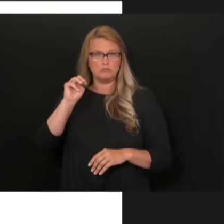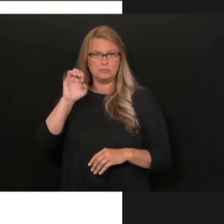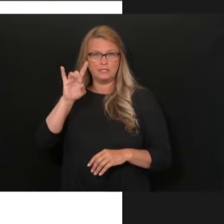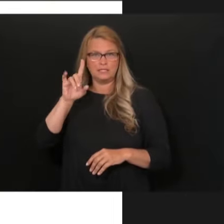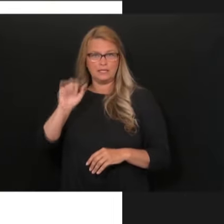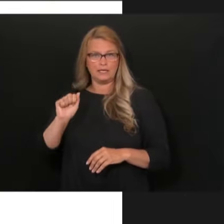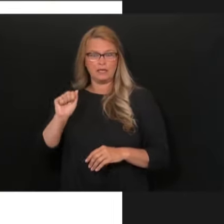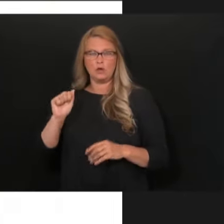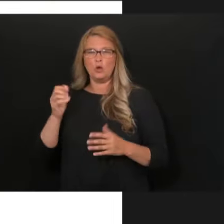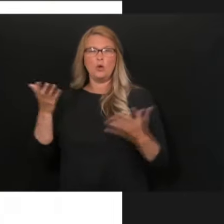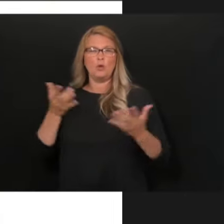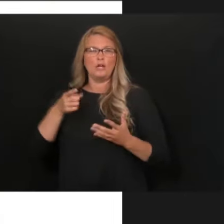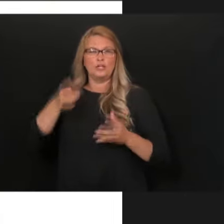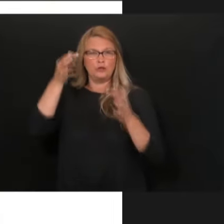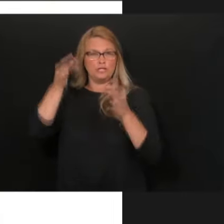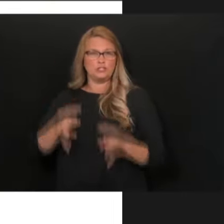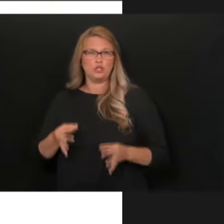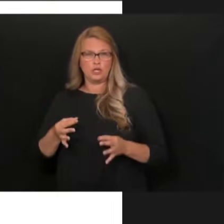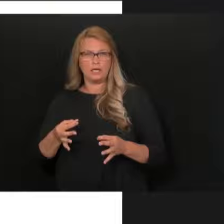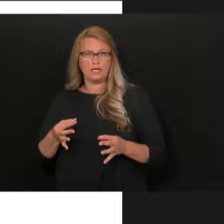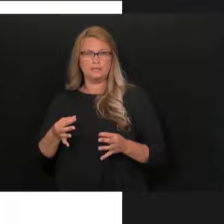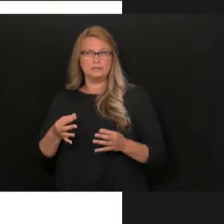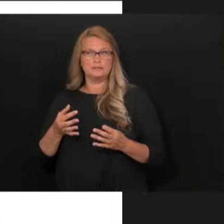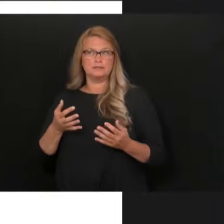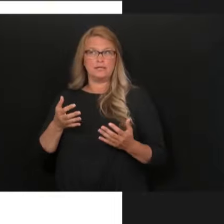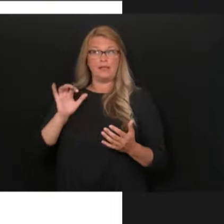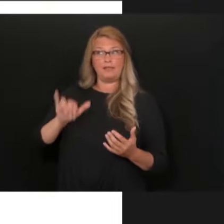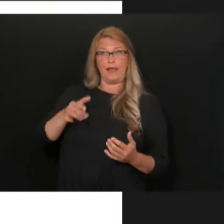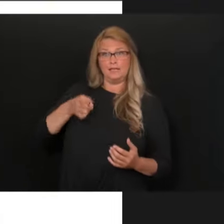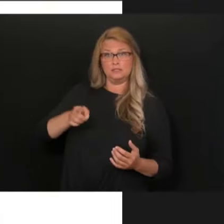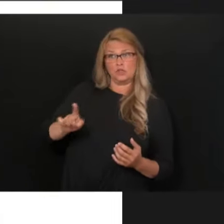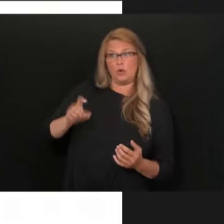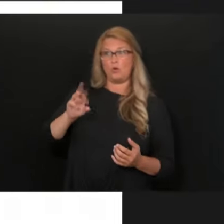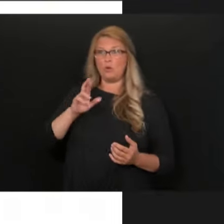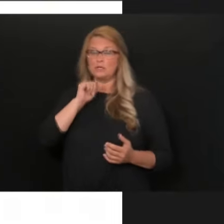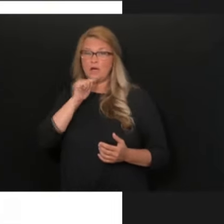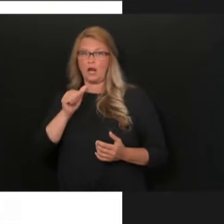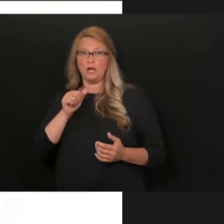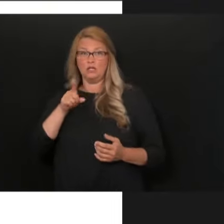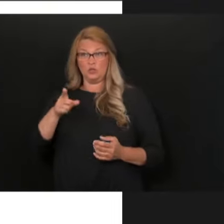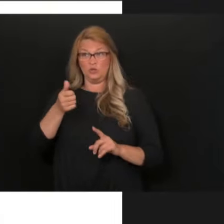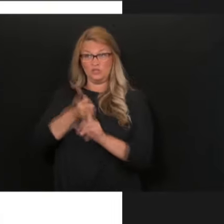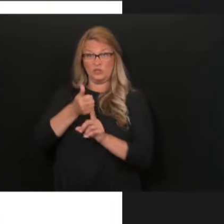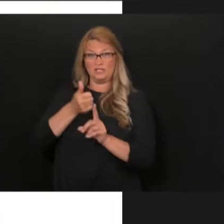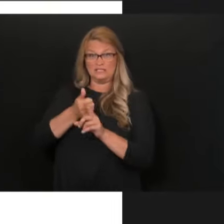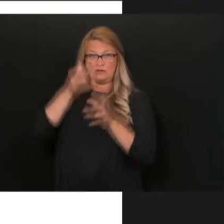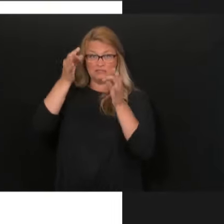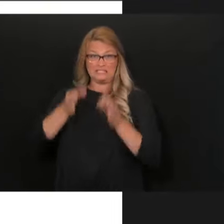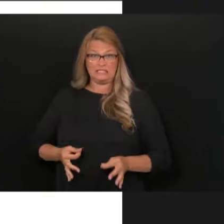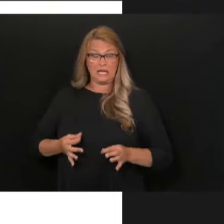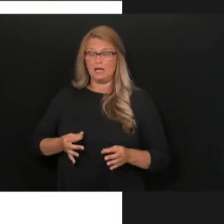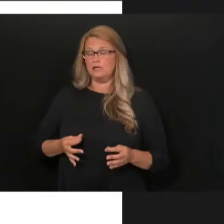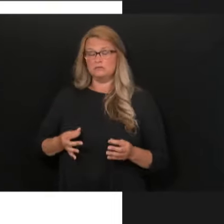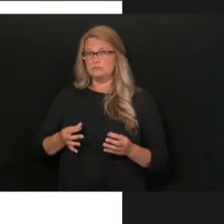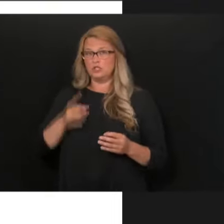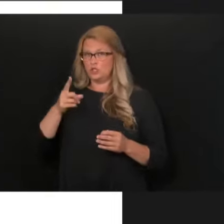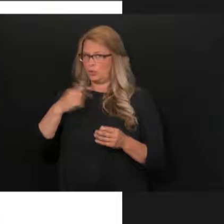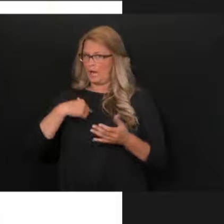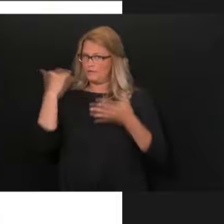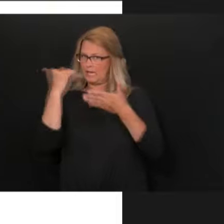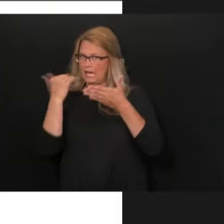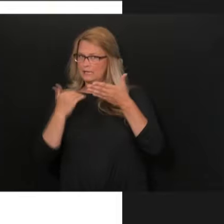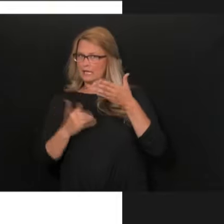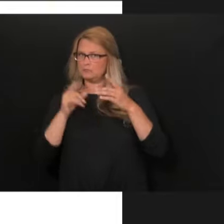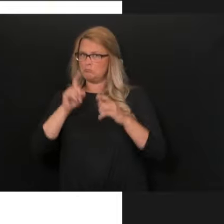do you determine what is inflammatory? Is it a judgment call, or is it something that you guys have social media guidelines where National Guard troops